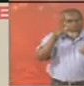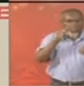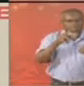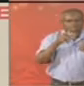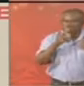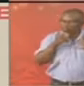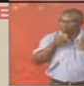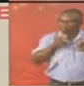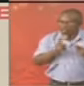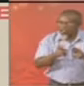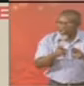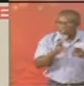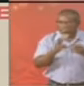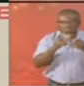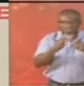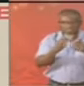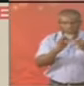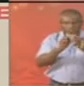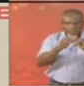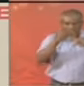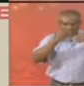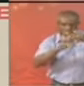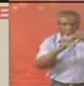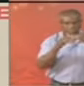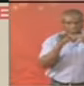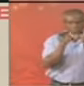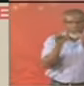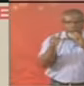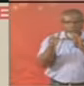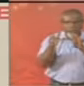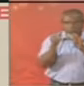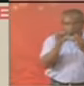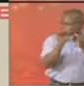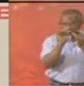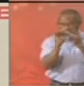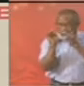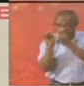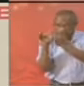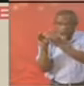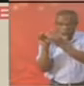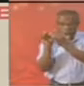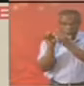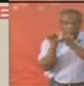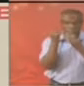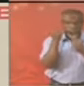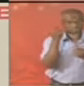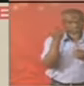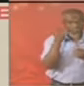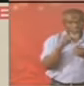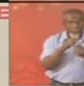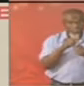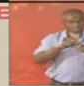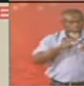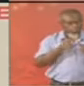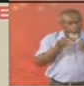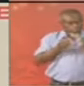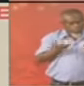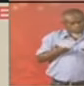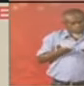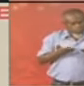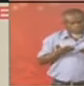that probability of contact. As we get down to a state where in the population there's a lower level of viral